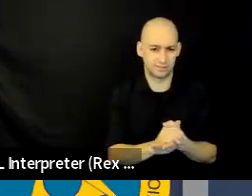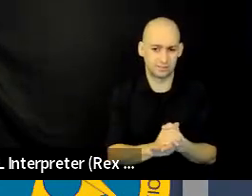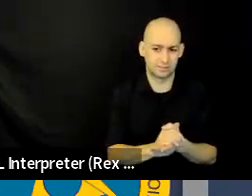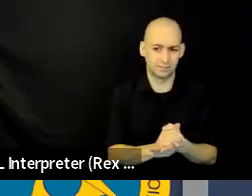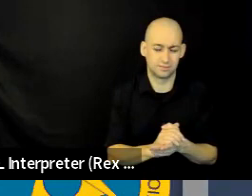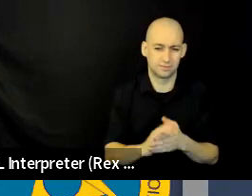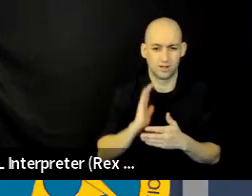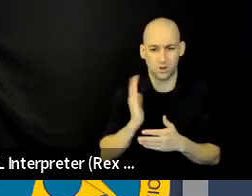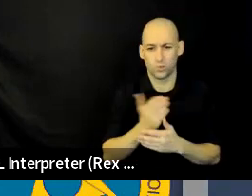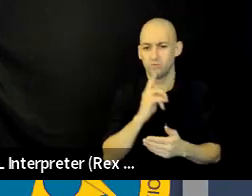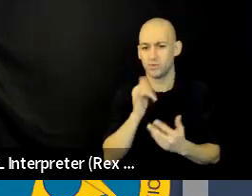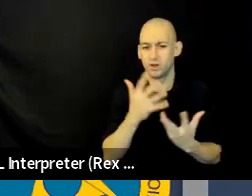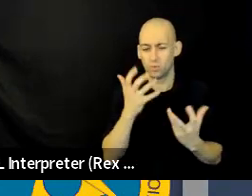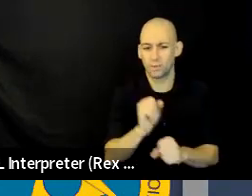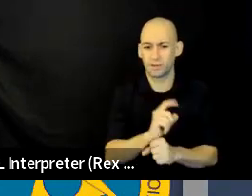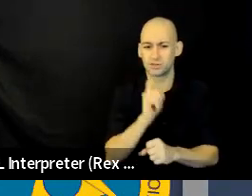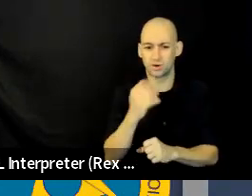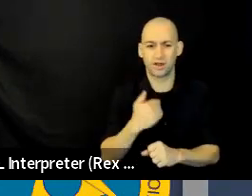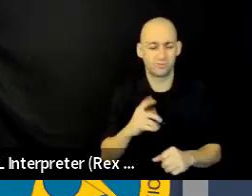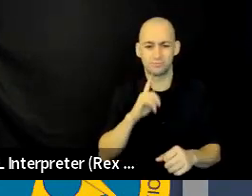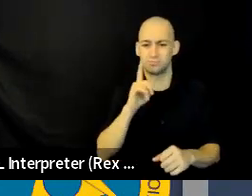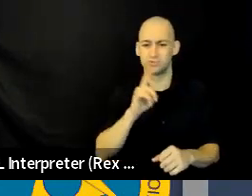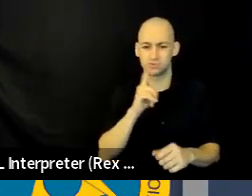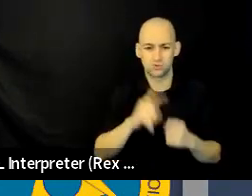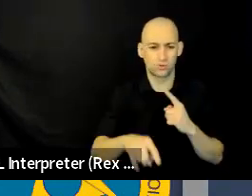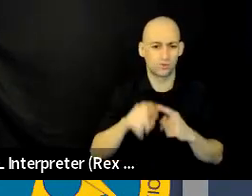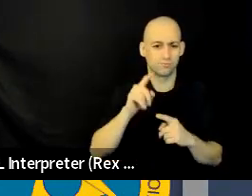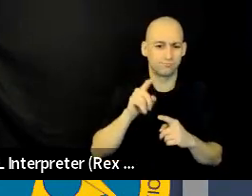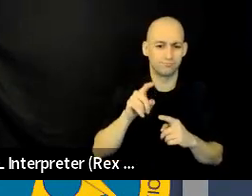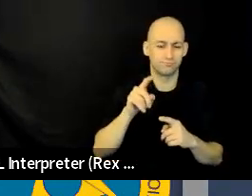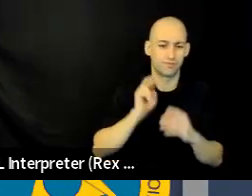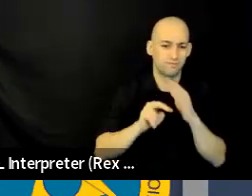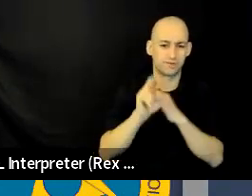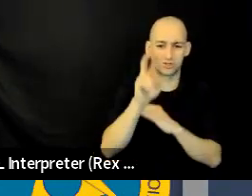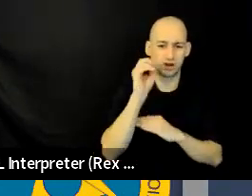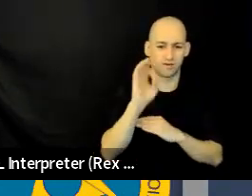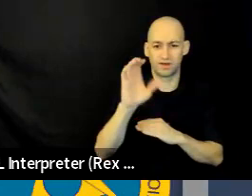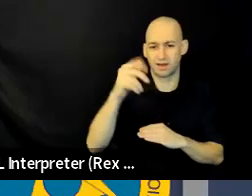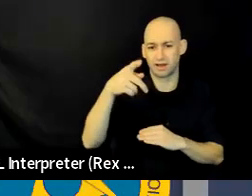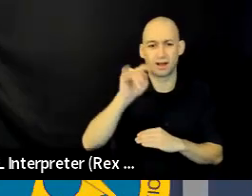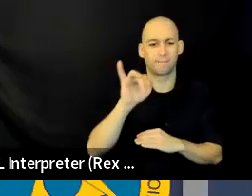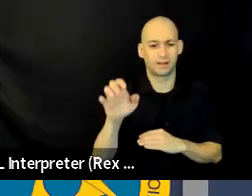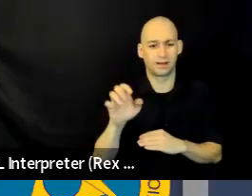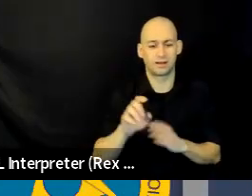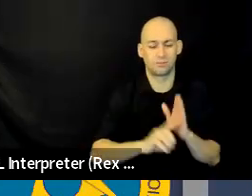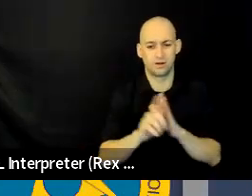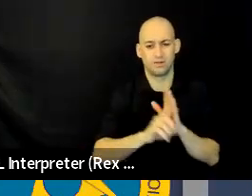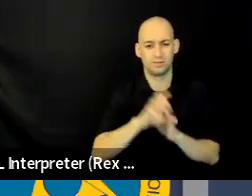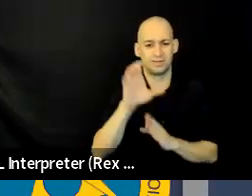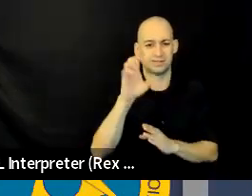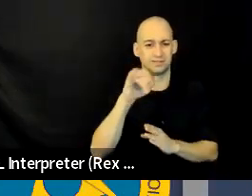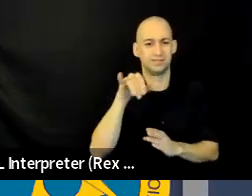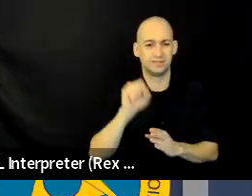really want to make sure that we're being true to the ultimate vision of CAPDI as we're developing the CSIS scores.